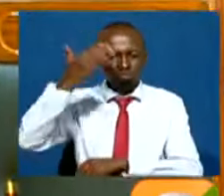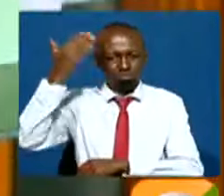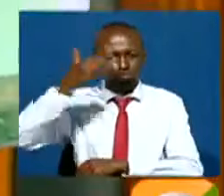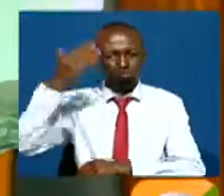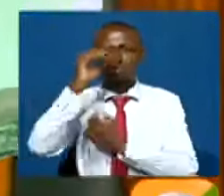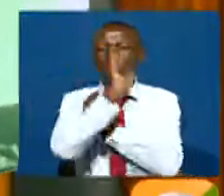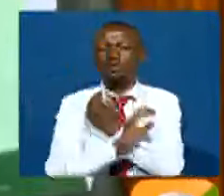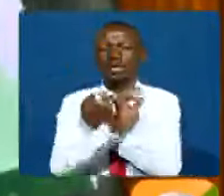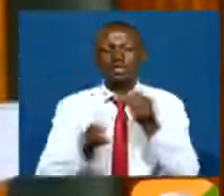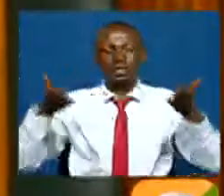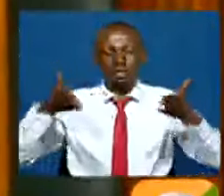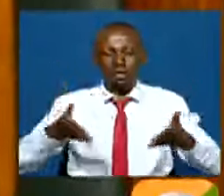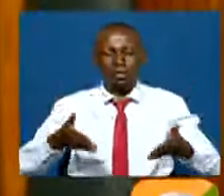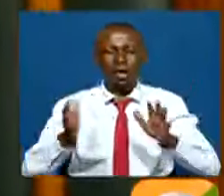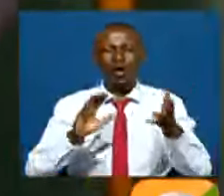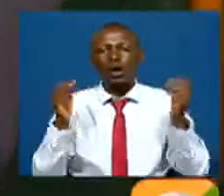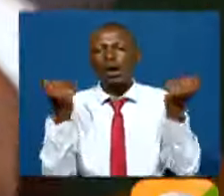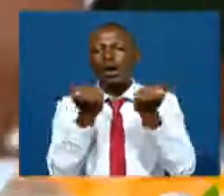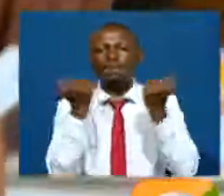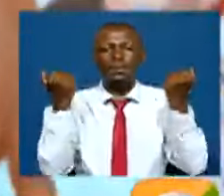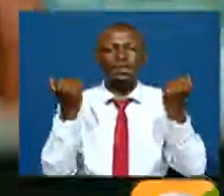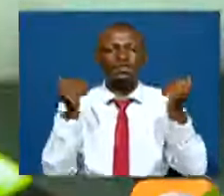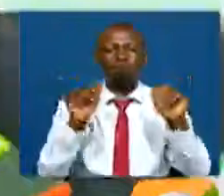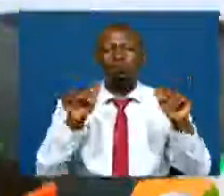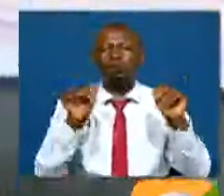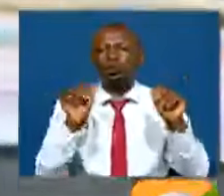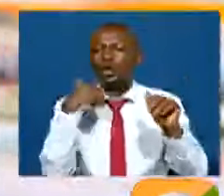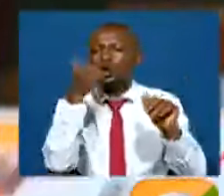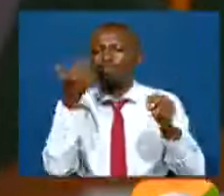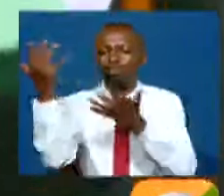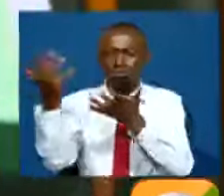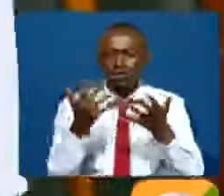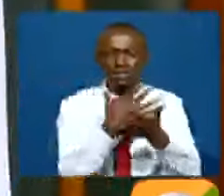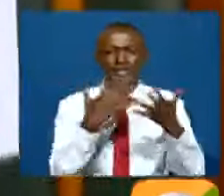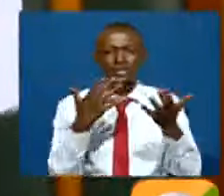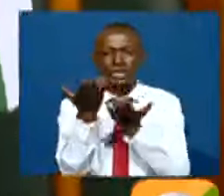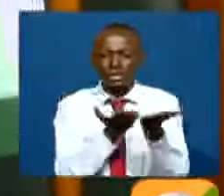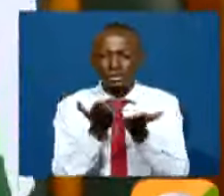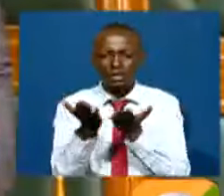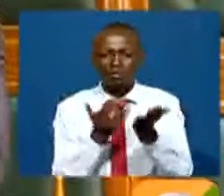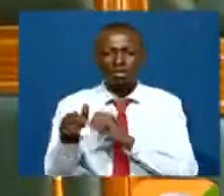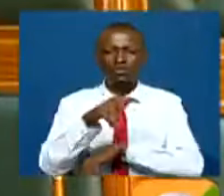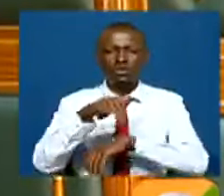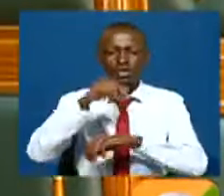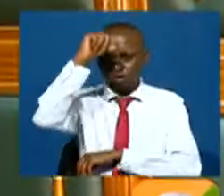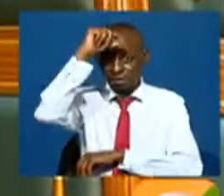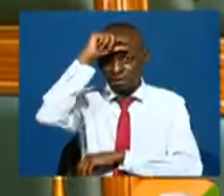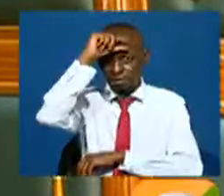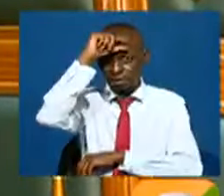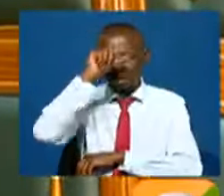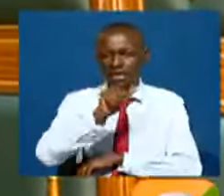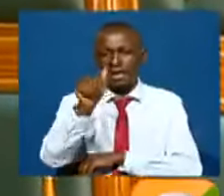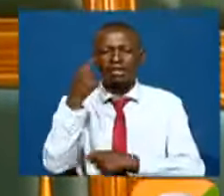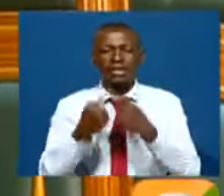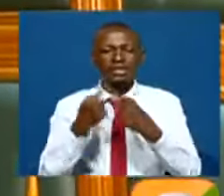country, a cloud of uncertainty hangs on those who have supplied goods and services to the national government, as for yet another